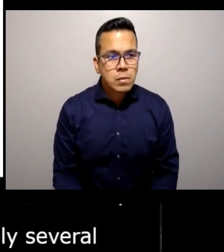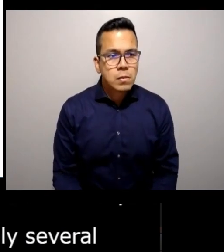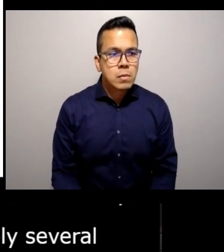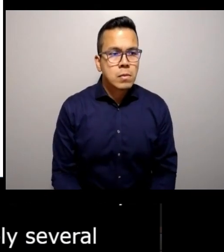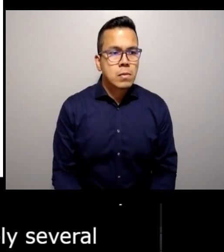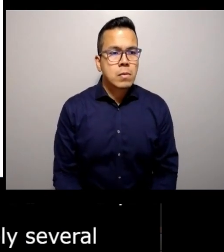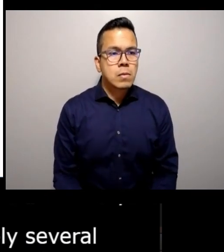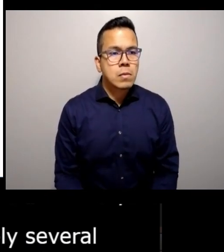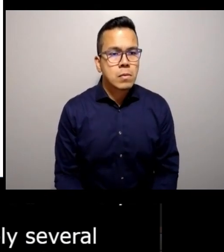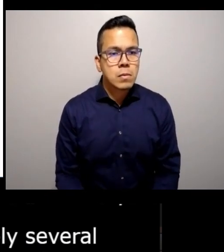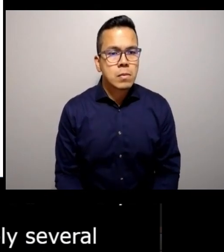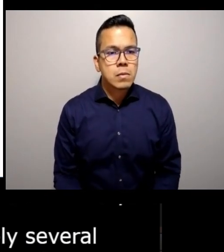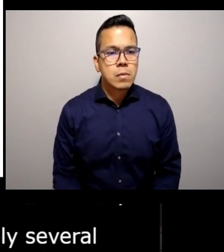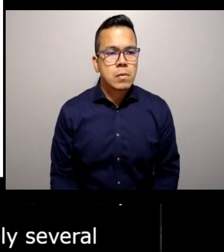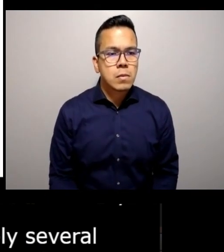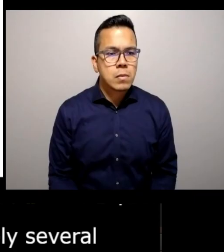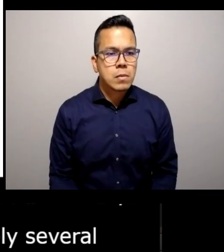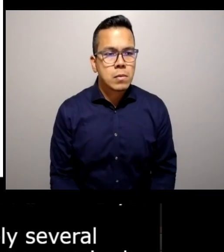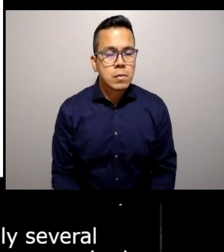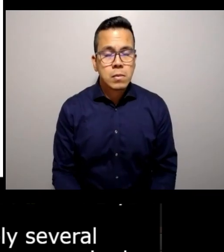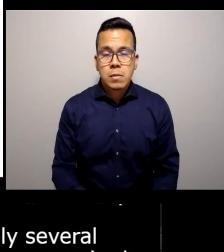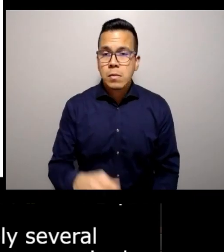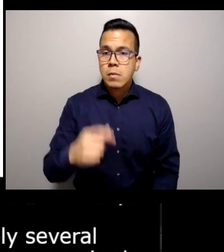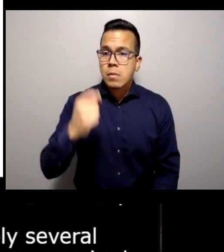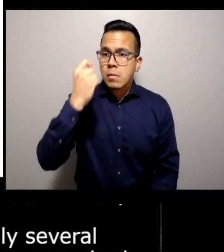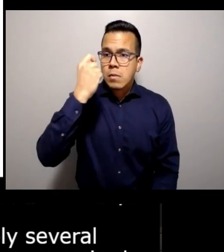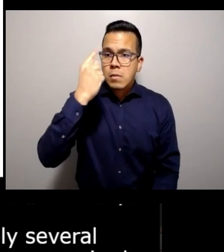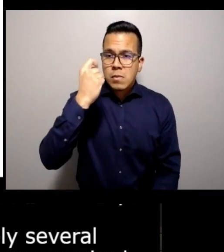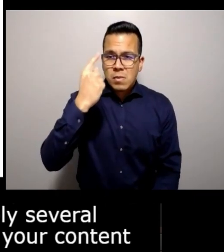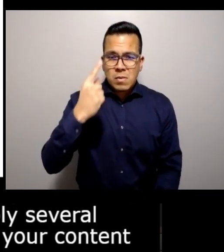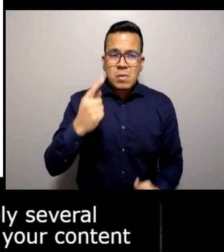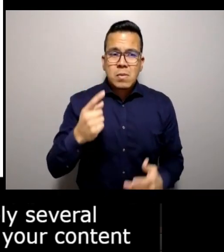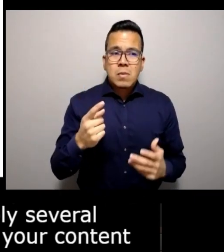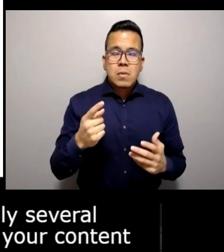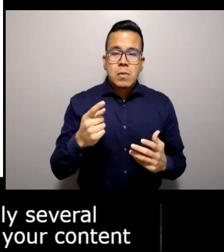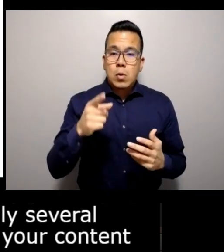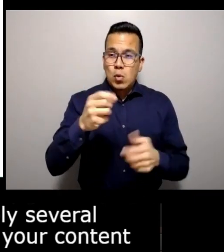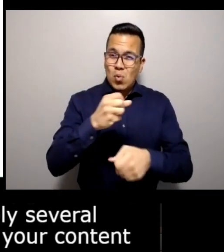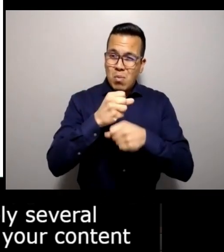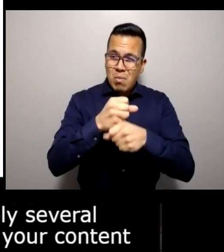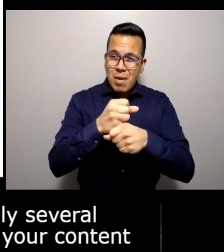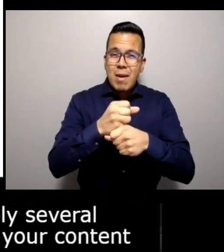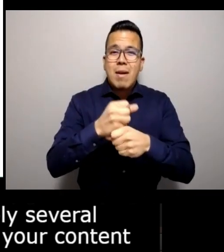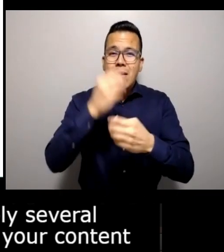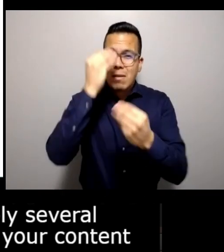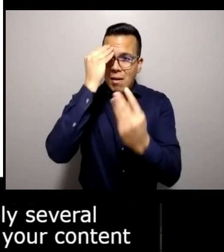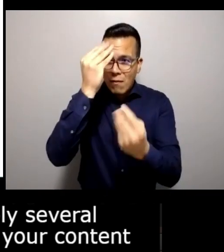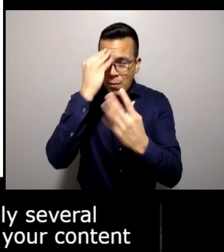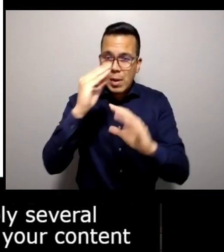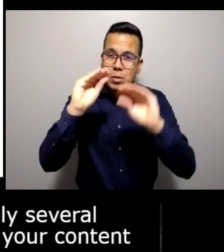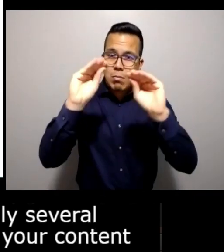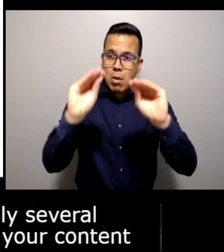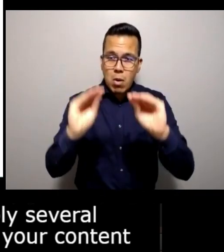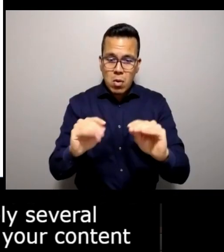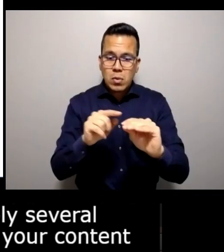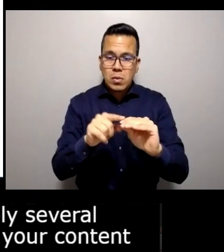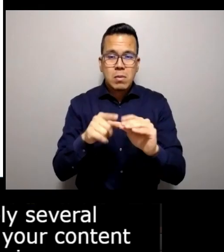accessible until it's second nature, until you are being accessible by